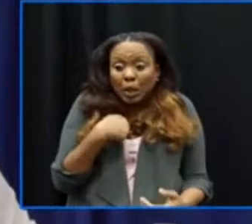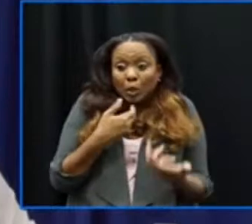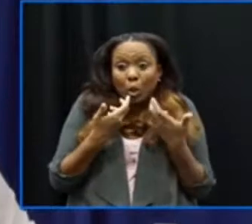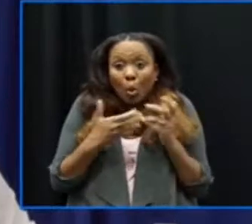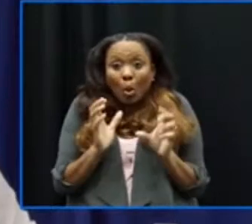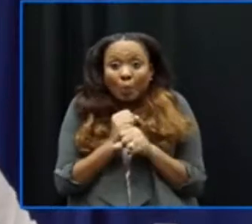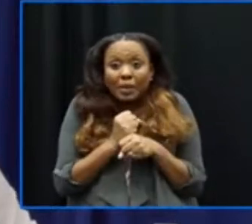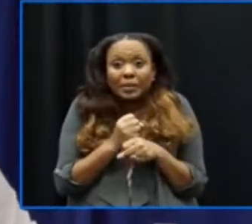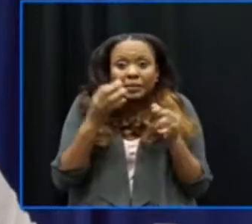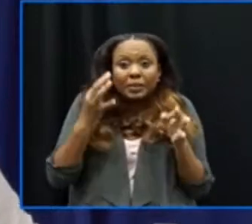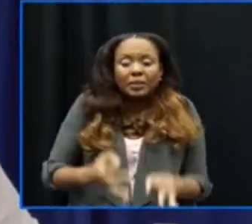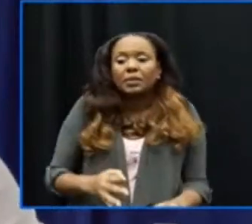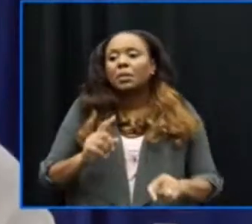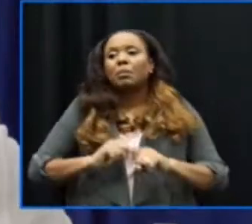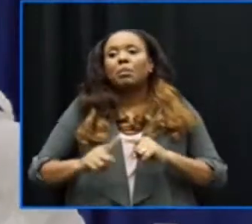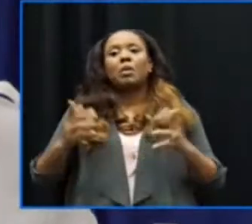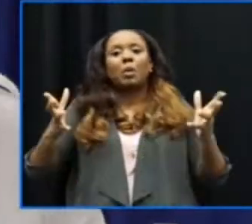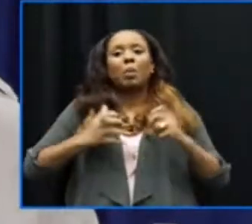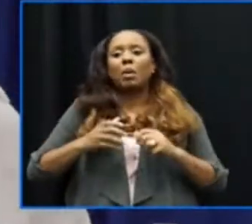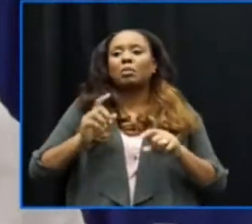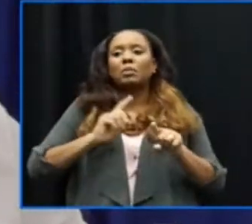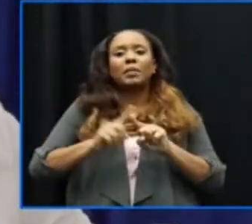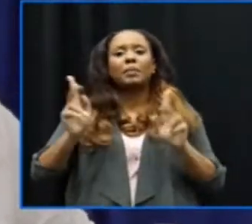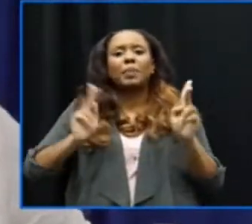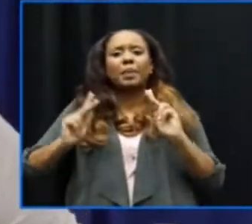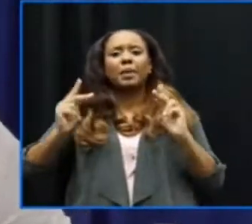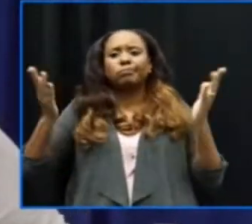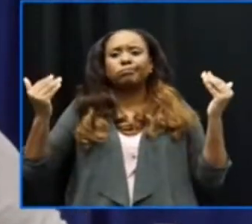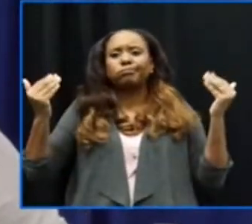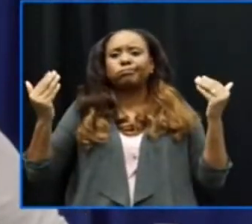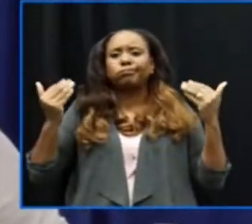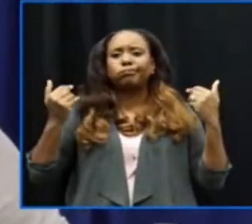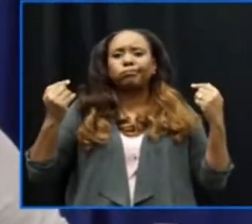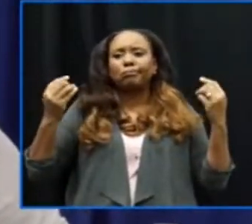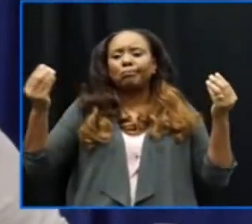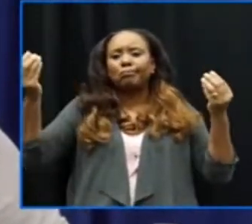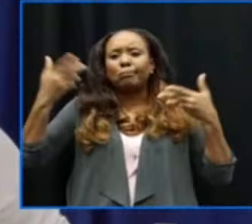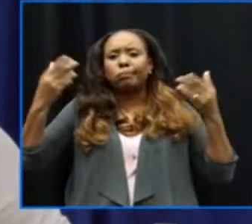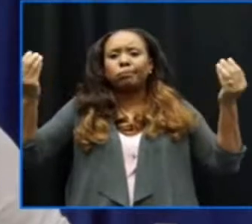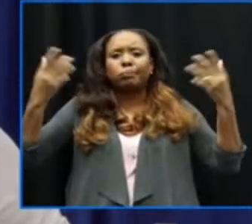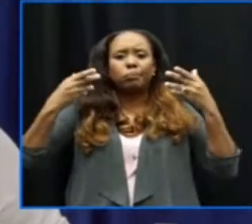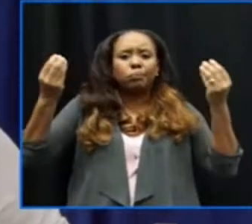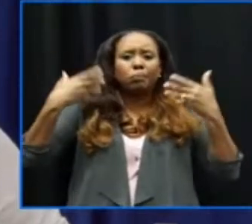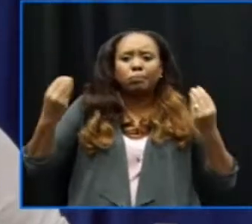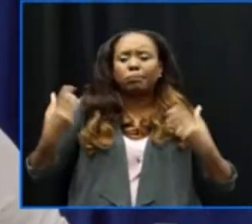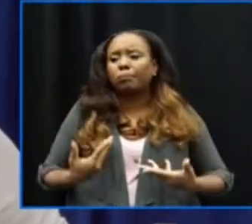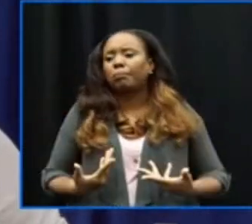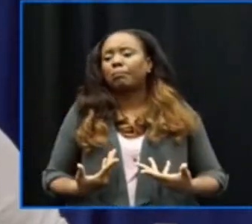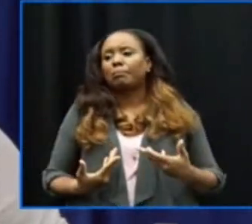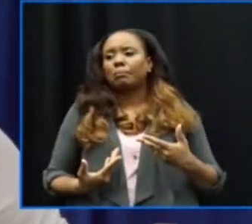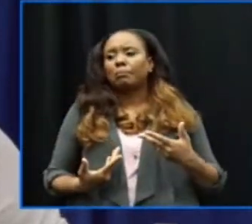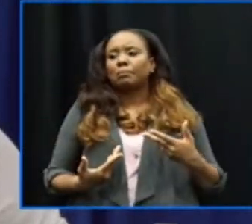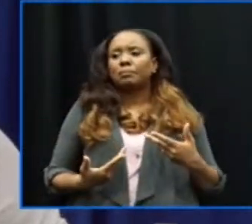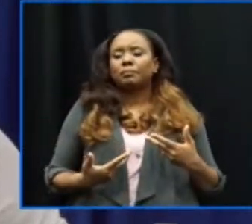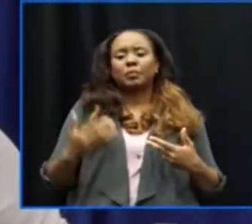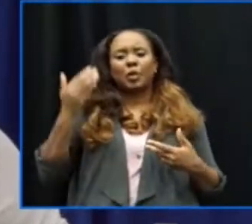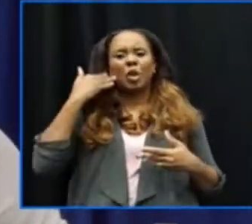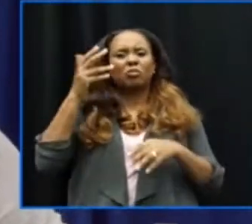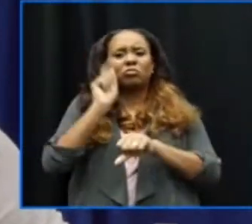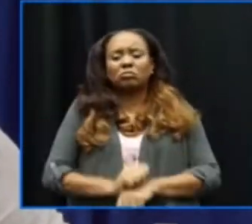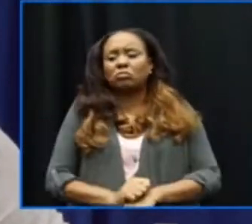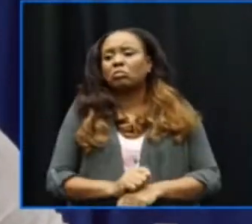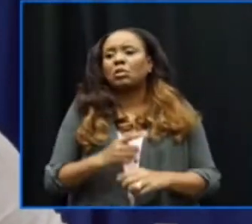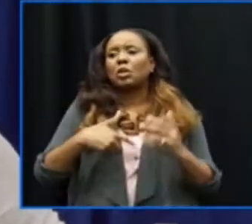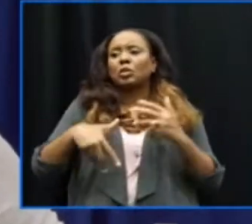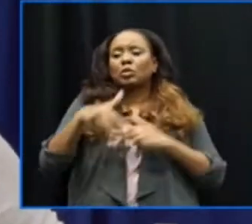to hear everyone and to let everyone have their position. And while the traditional social partnership is